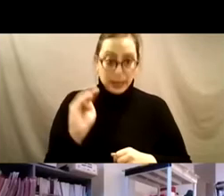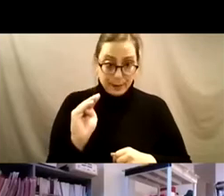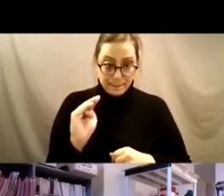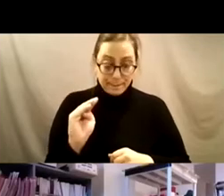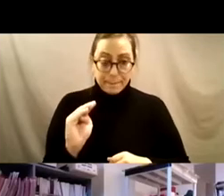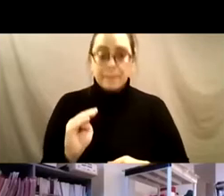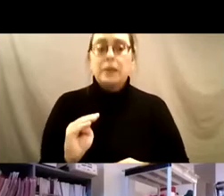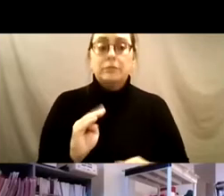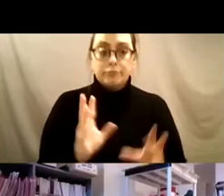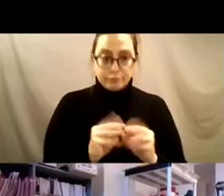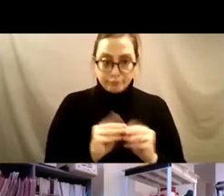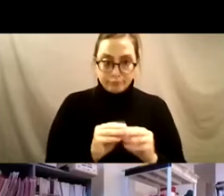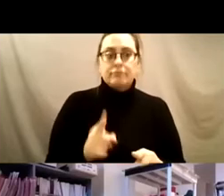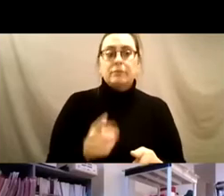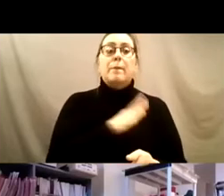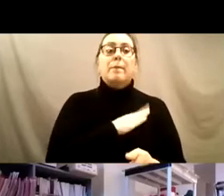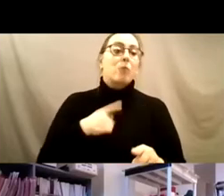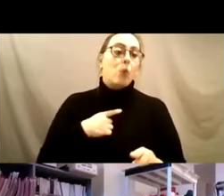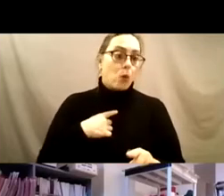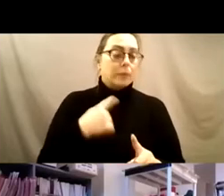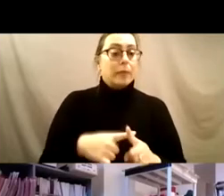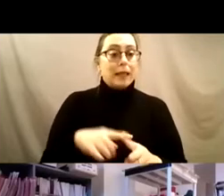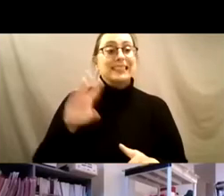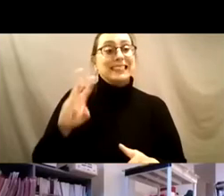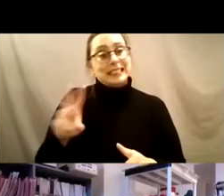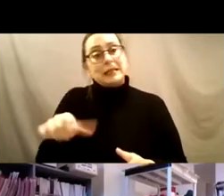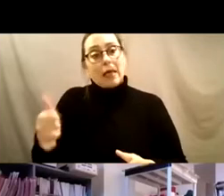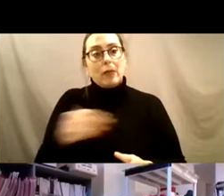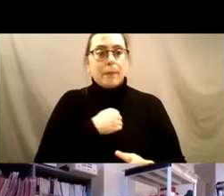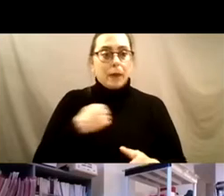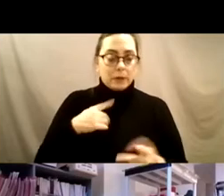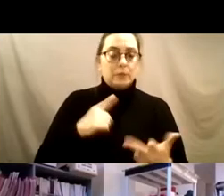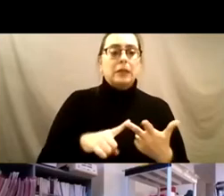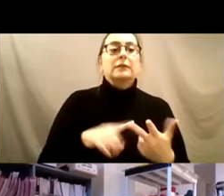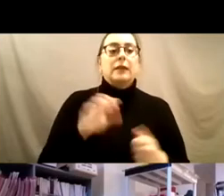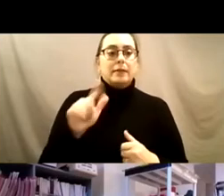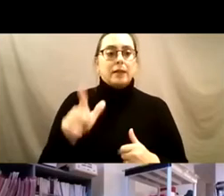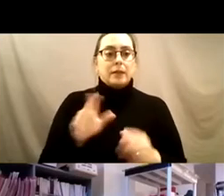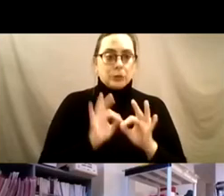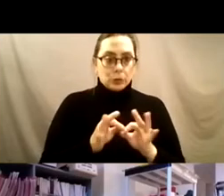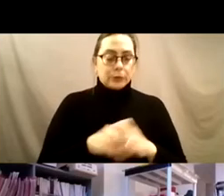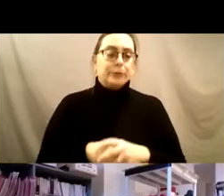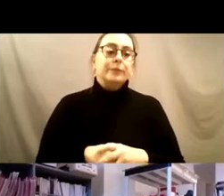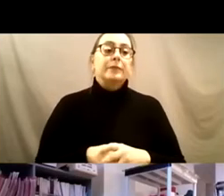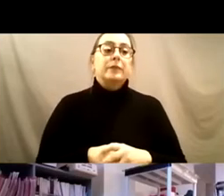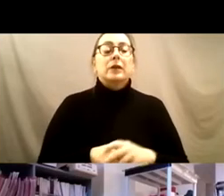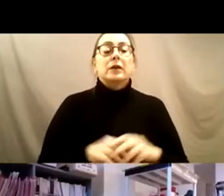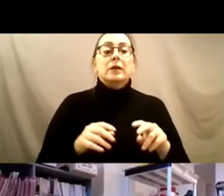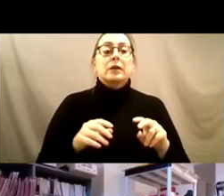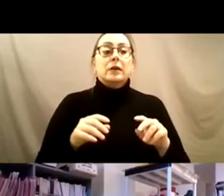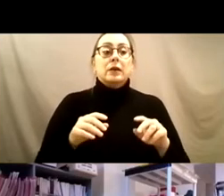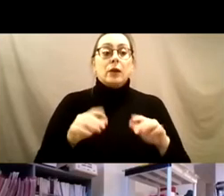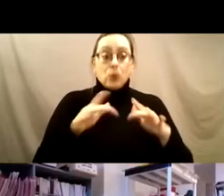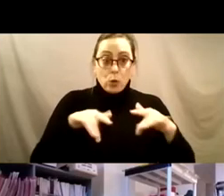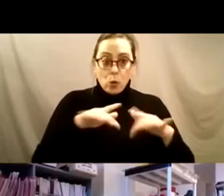was attended by all our board members, 6 extra members, and our ASL interpreters. The recording for the AGM